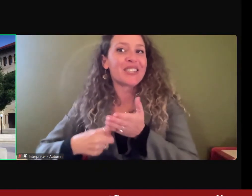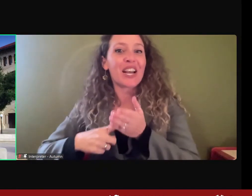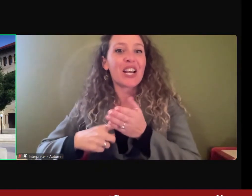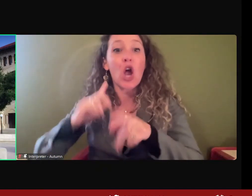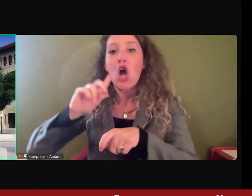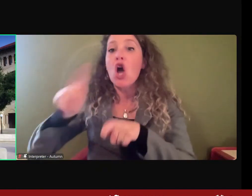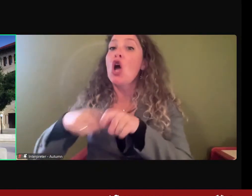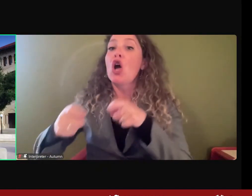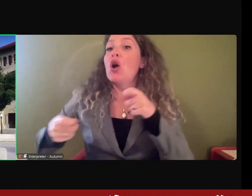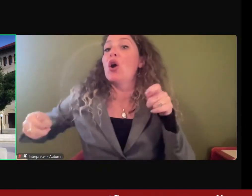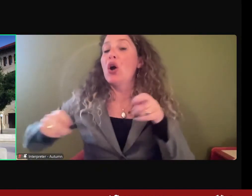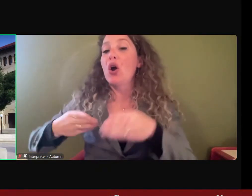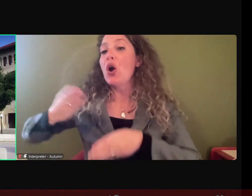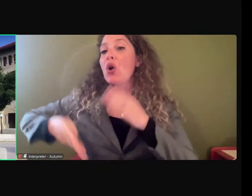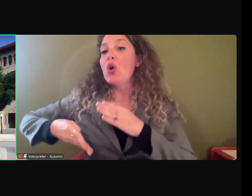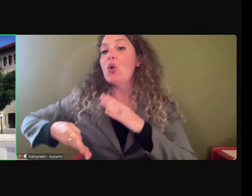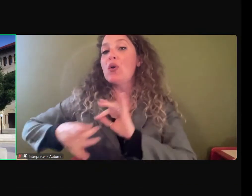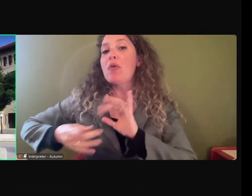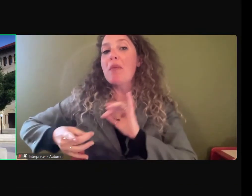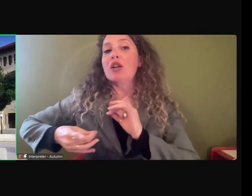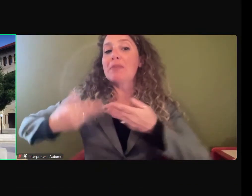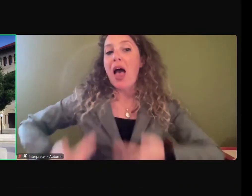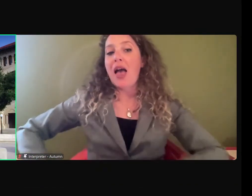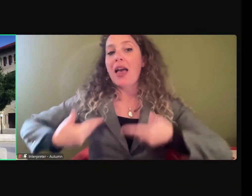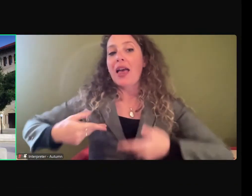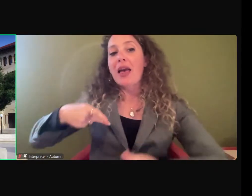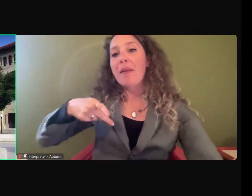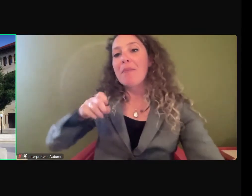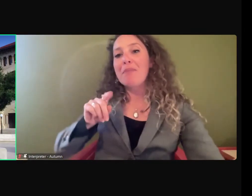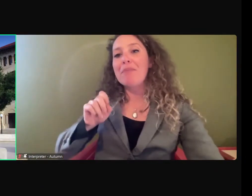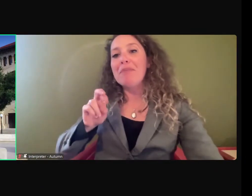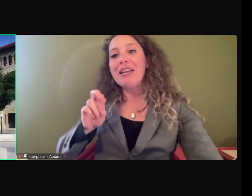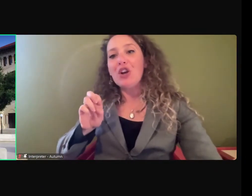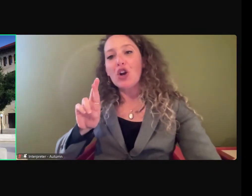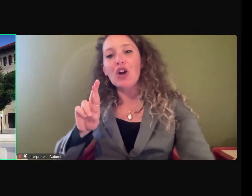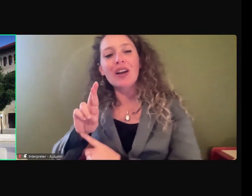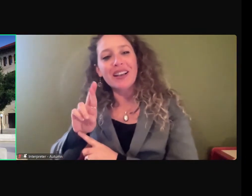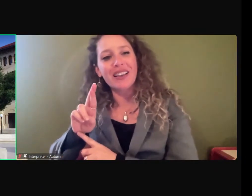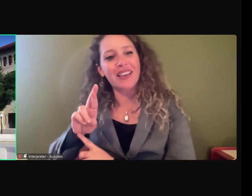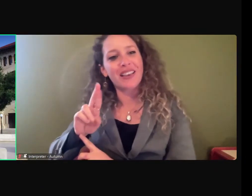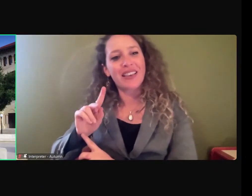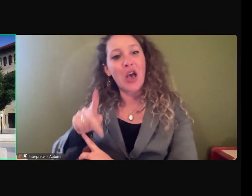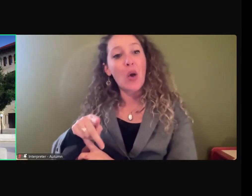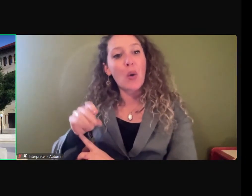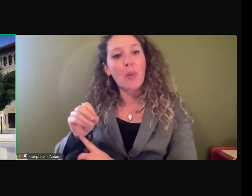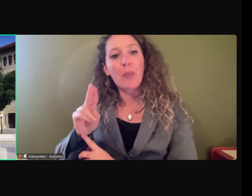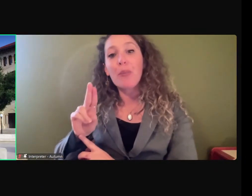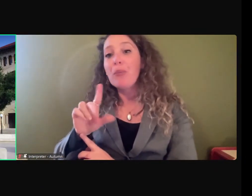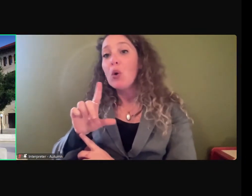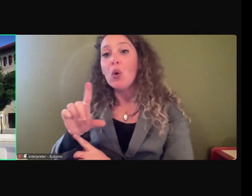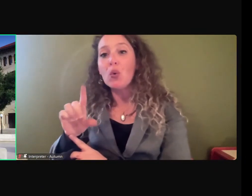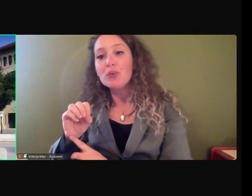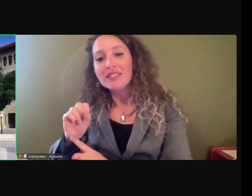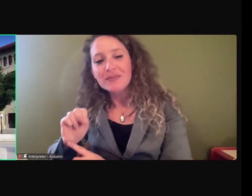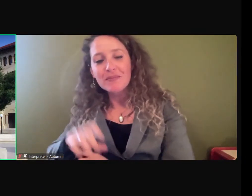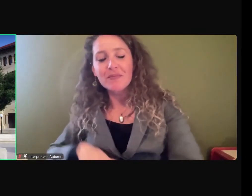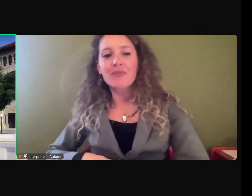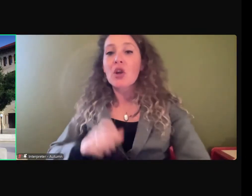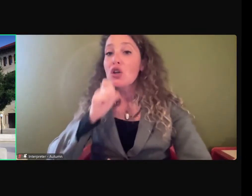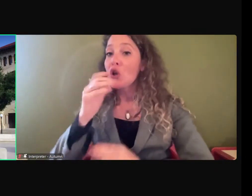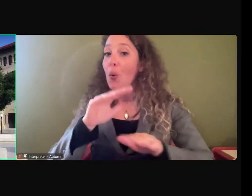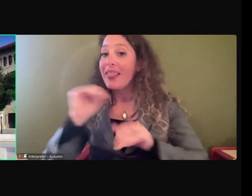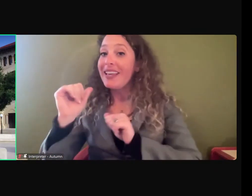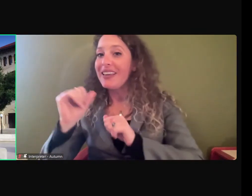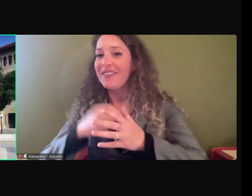Peter Poulos. Um, don't leave, everyone. We've got a little bit